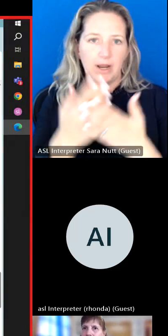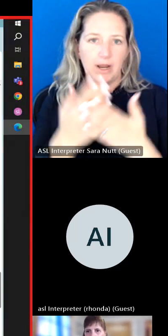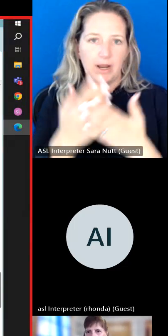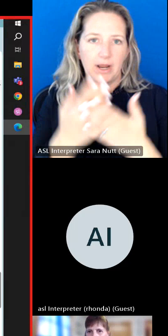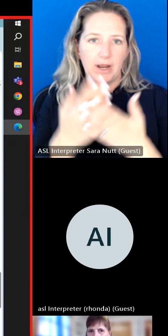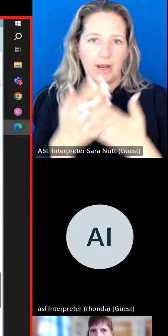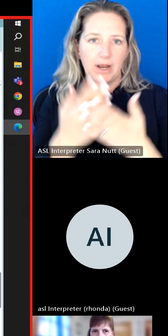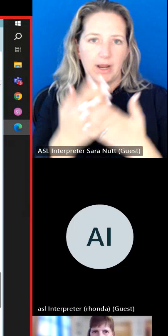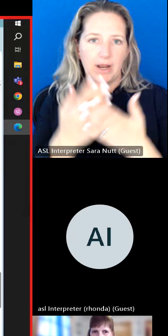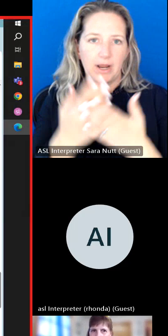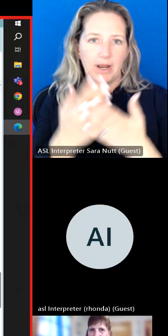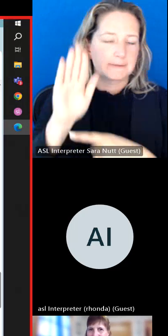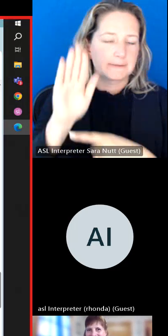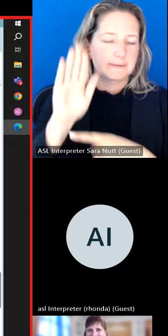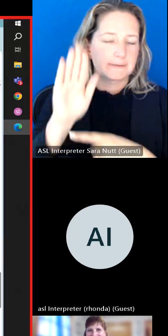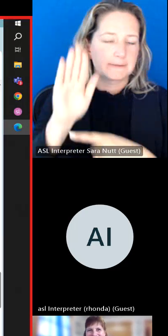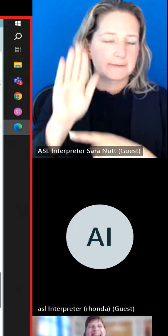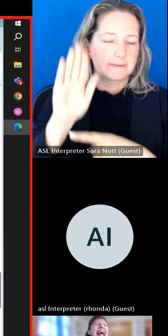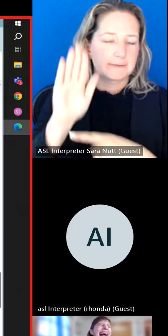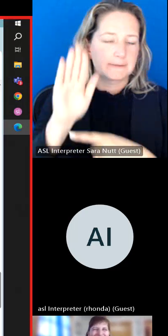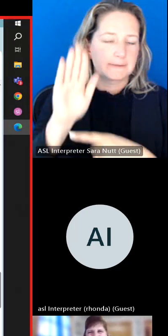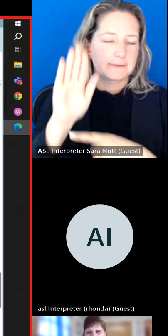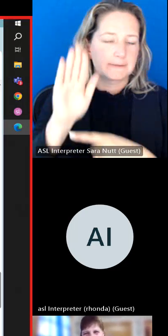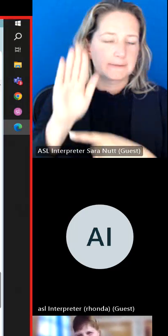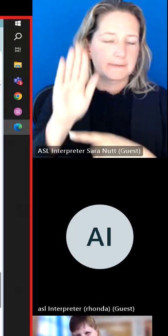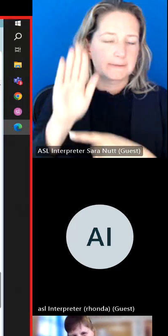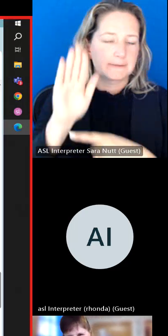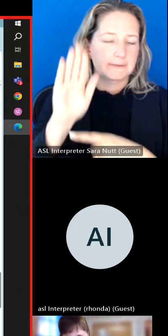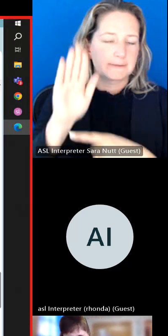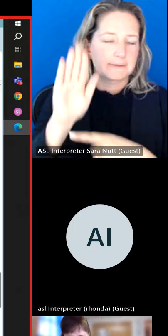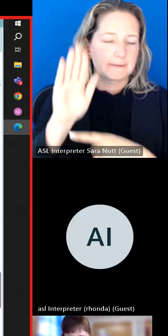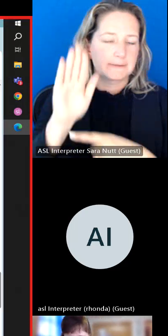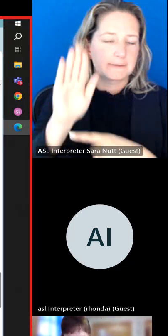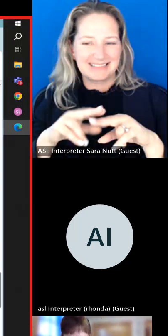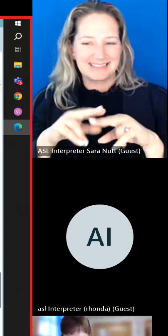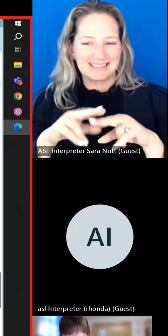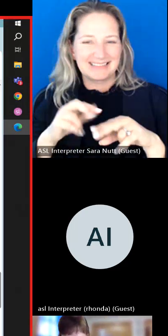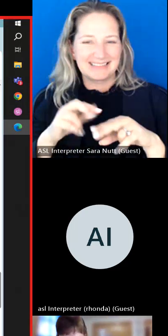It's pretty fun. I did it with Diane when we were practicing. I enjoyed it.